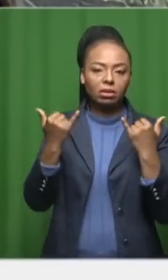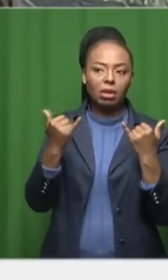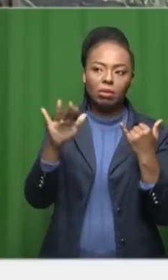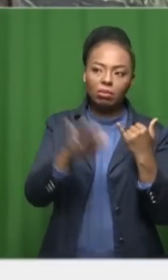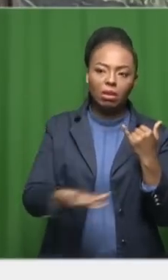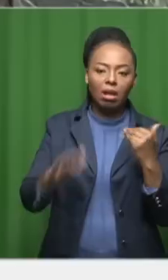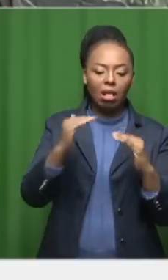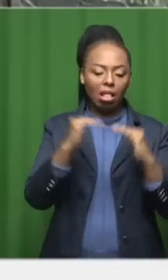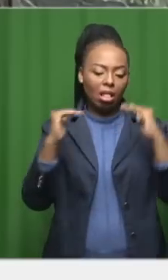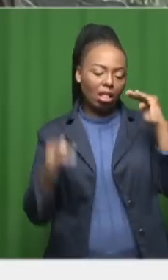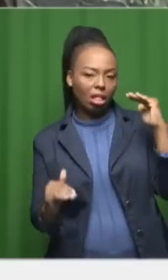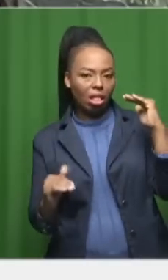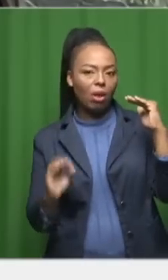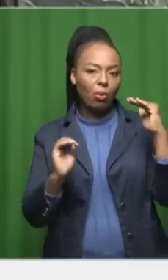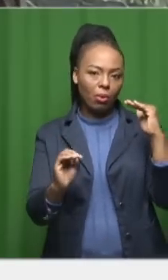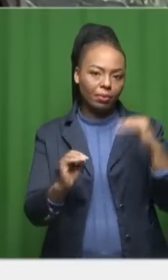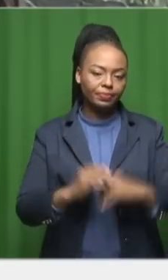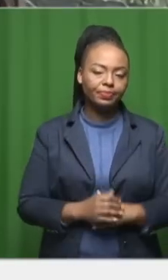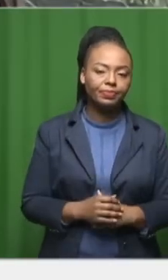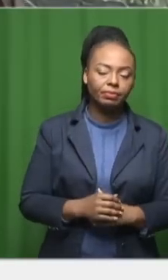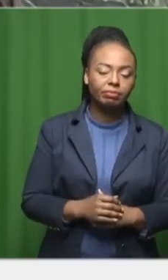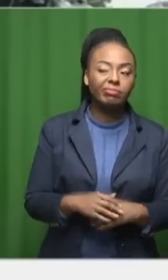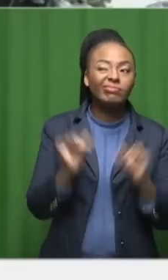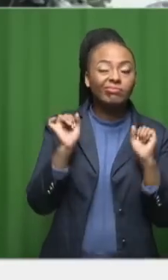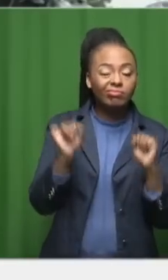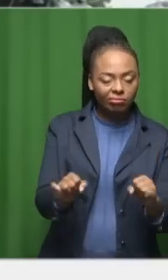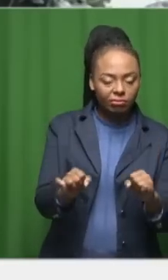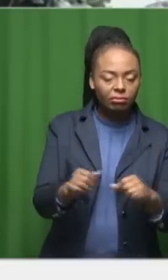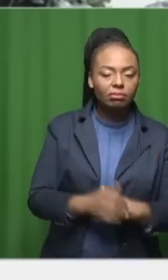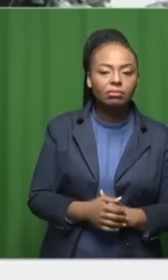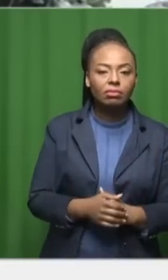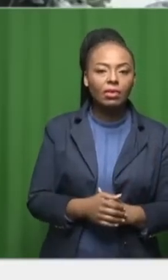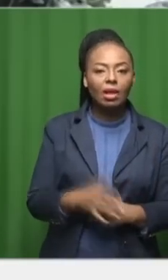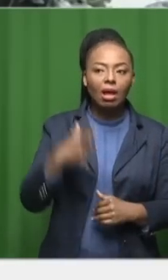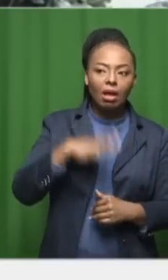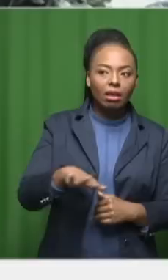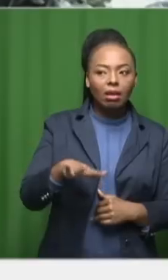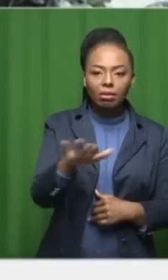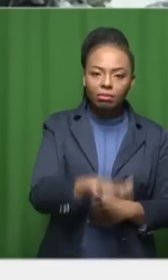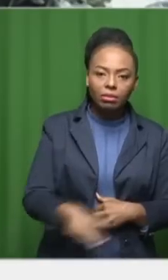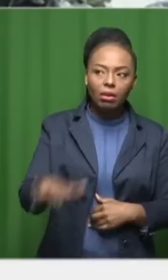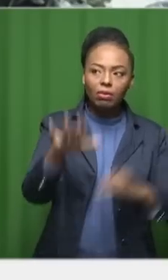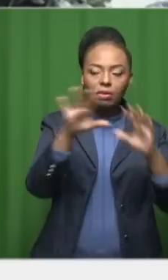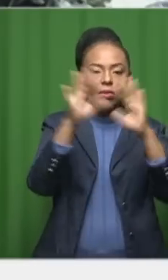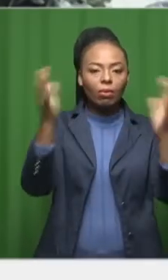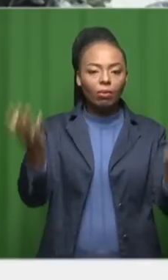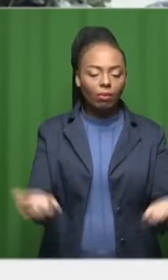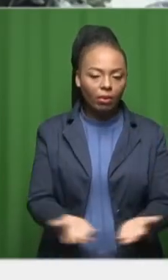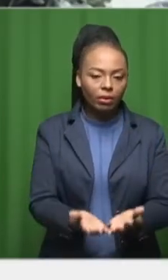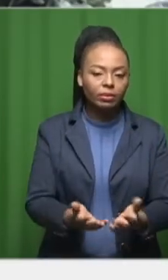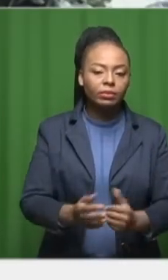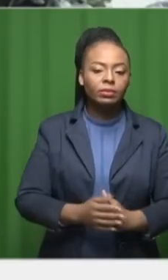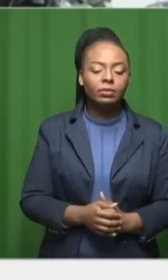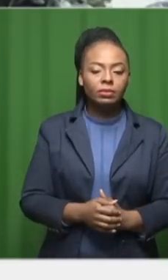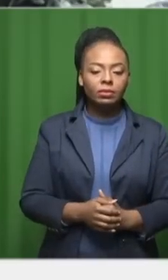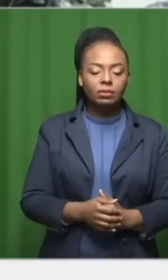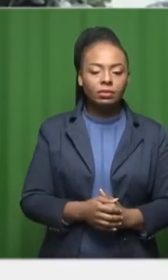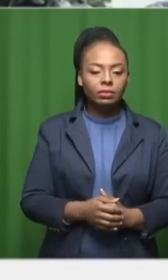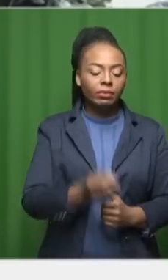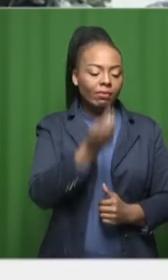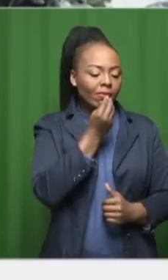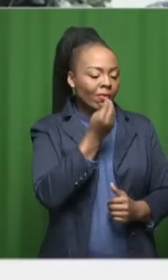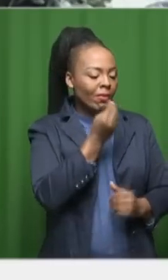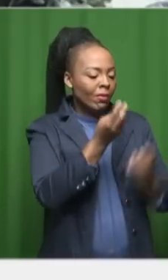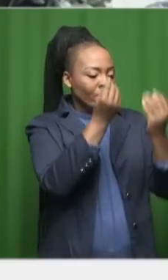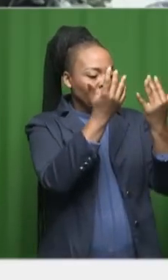Yes, definitely. So I think if we look back to other parts of the world in history, food prices